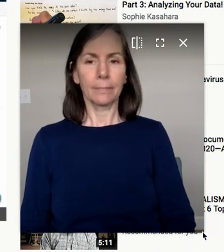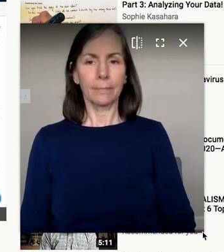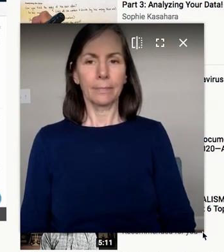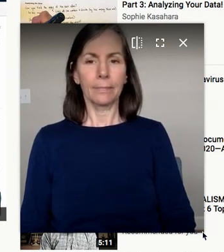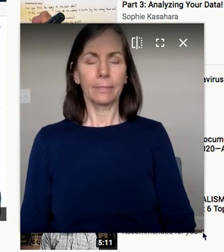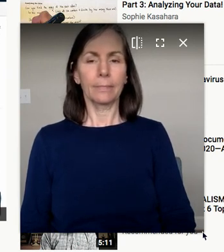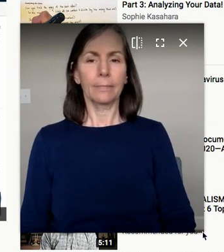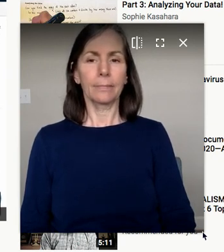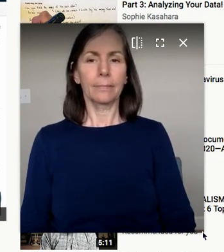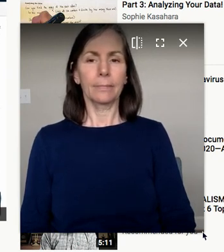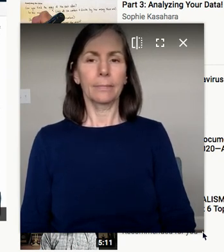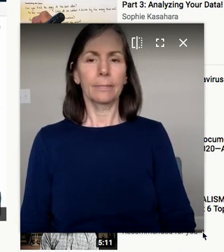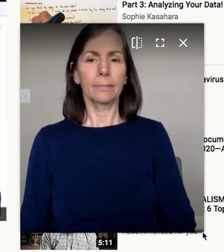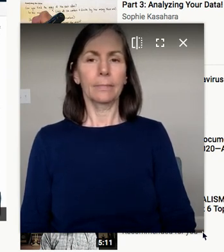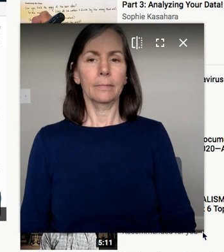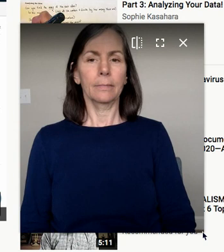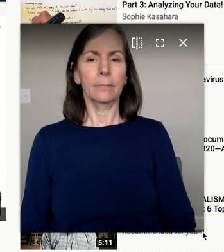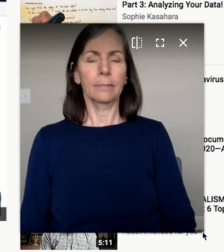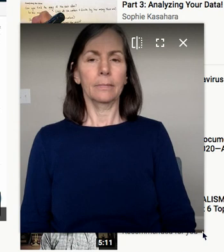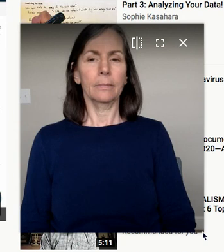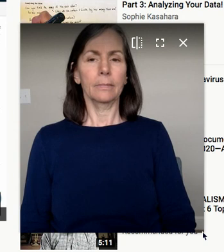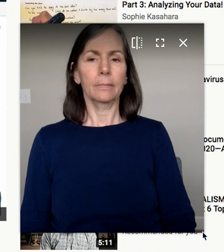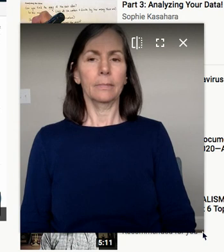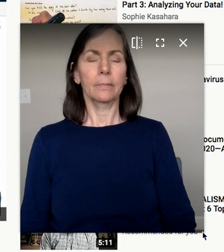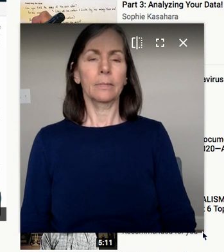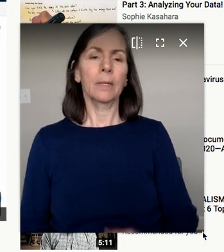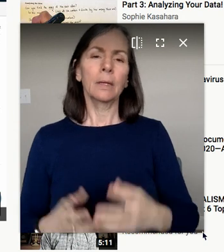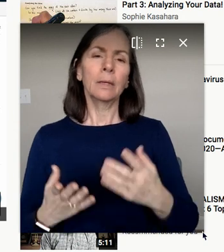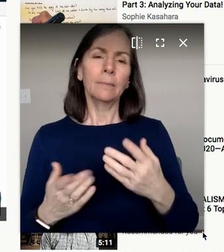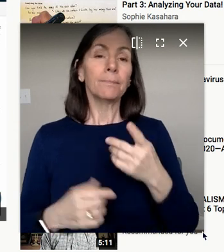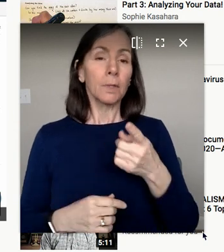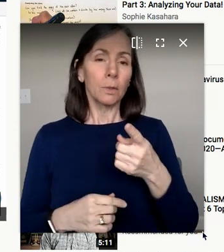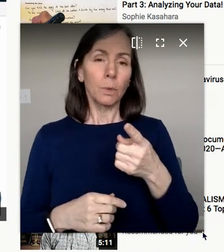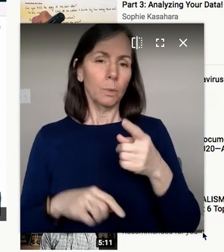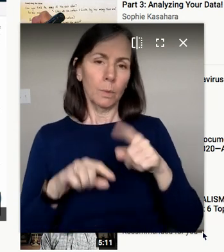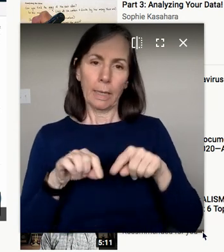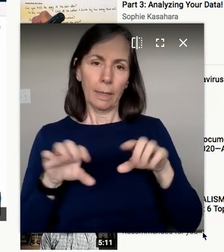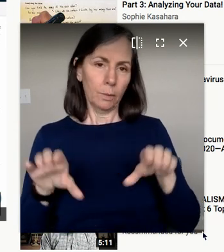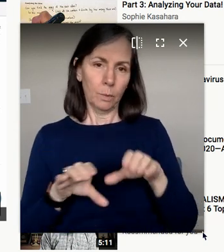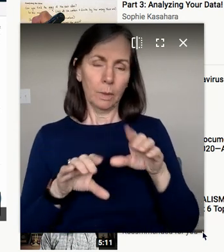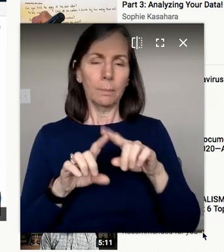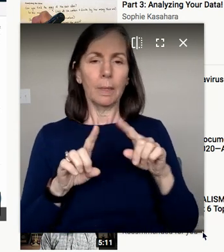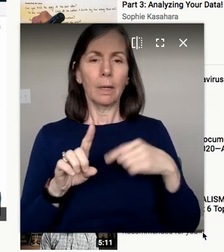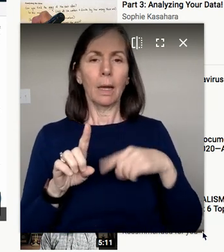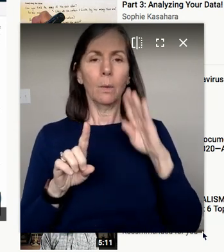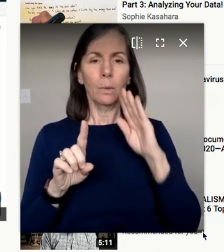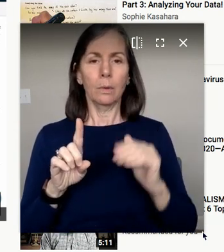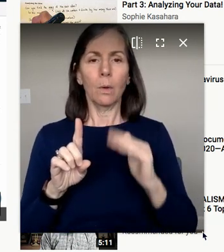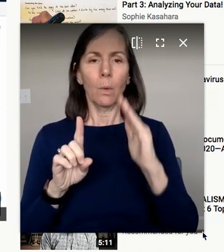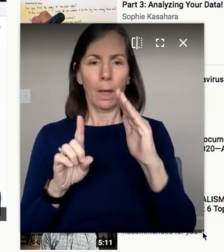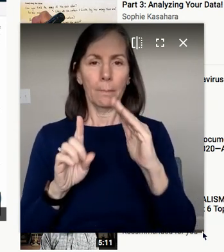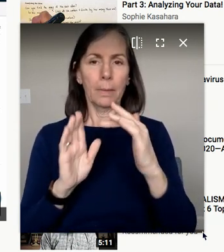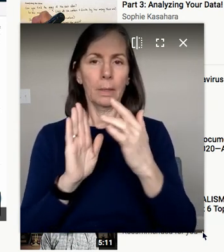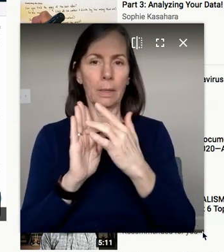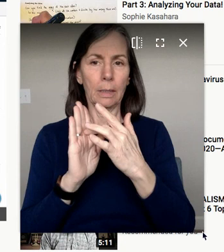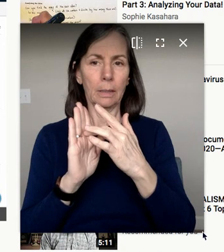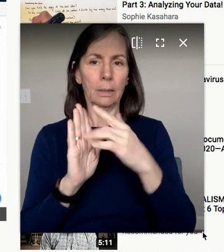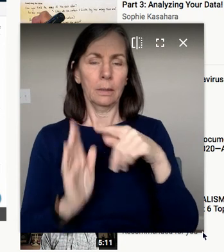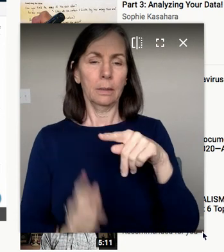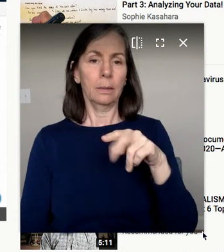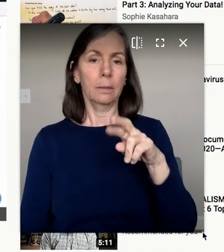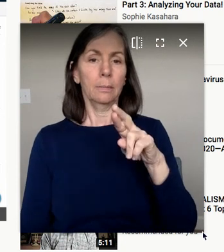So you won't be able to do this, but I'm going to go up to the top and click preview in the upper left